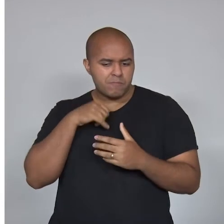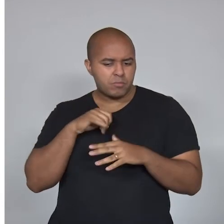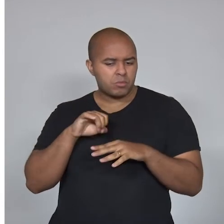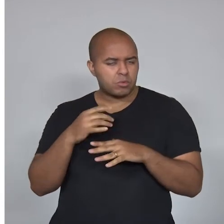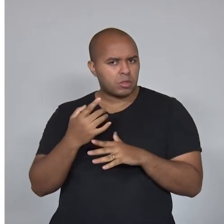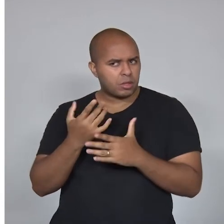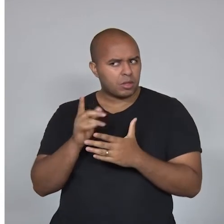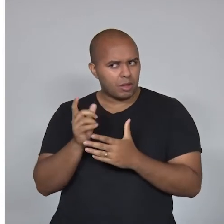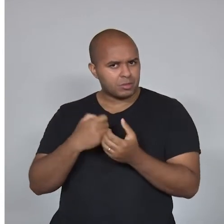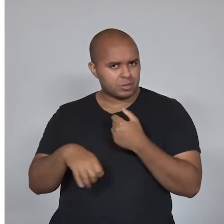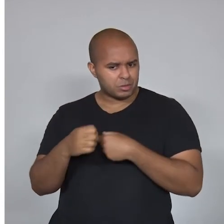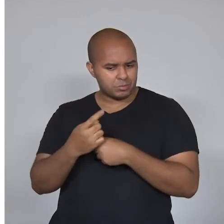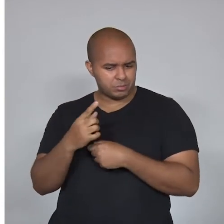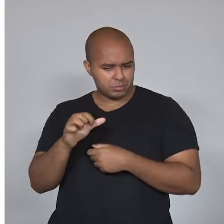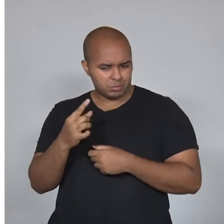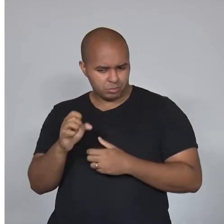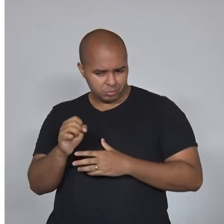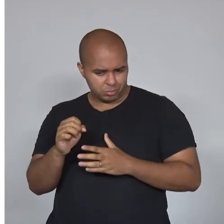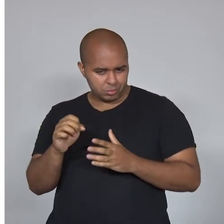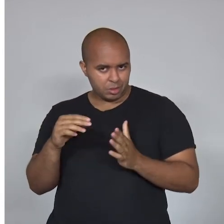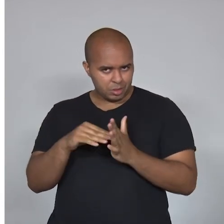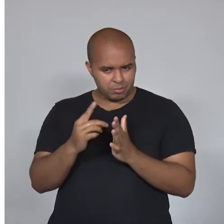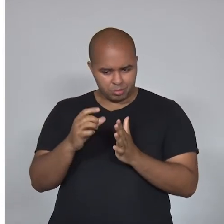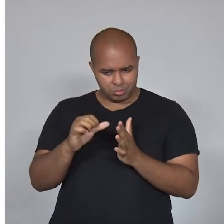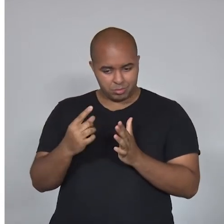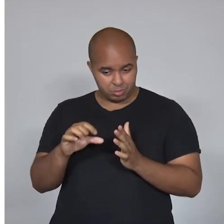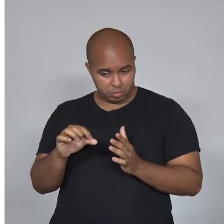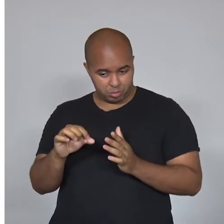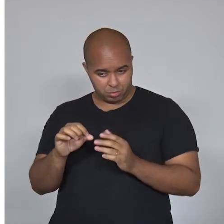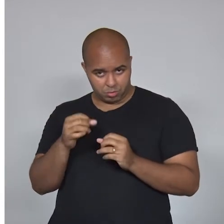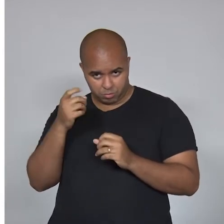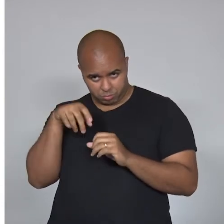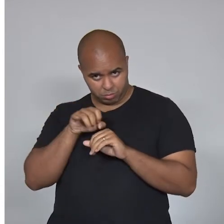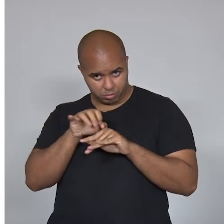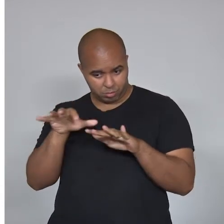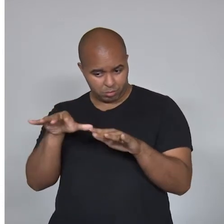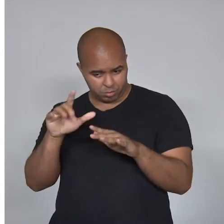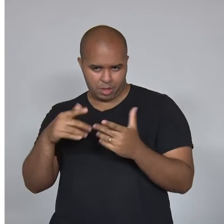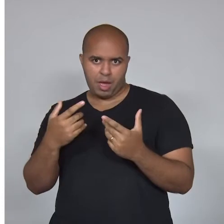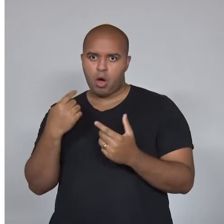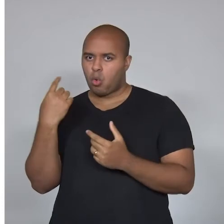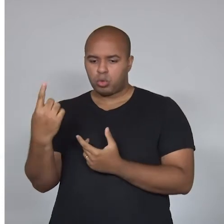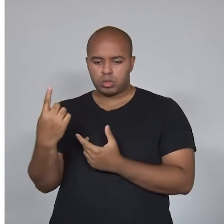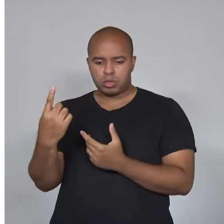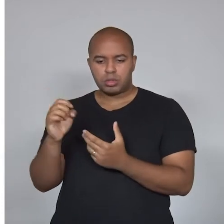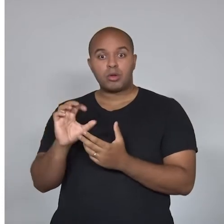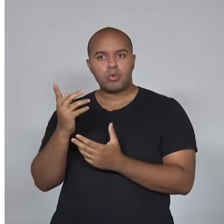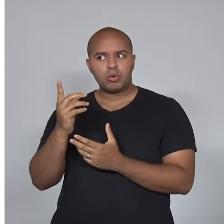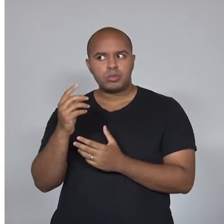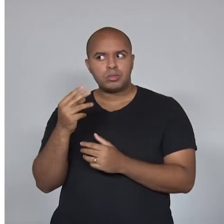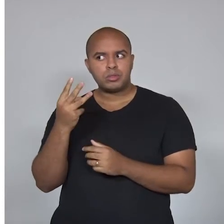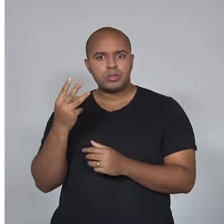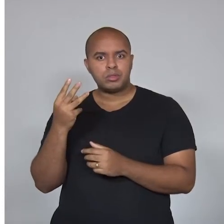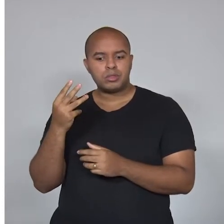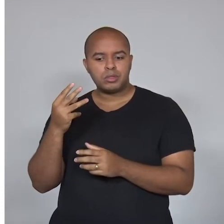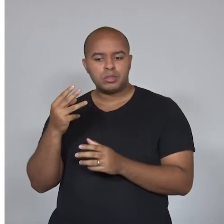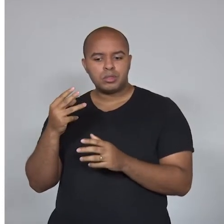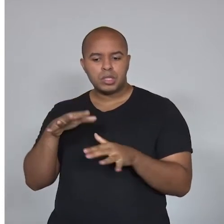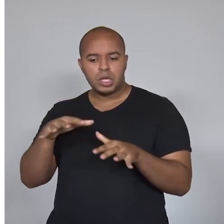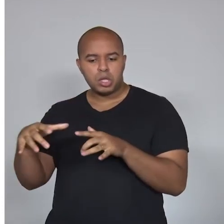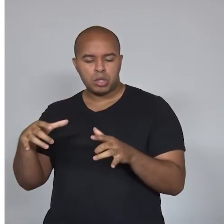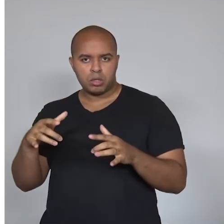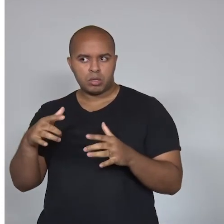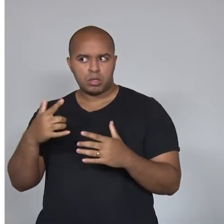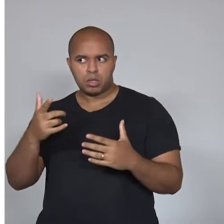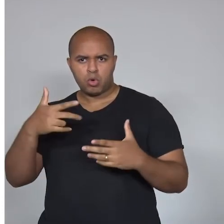da influenza de 1918 a 1919 foi a única que ocorreu em 3 ondas,